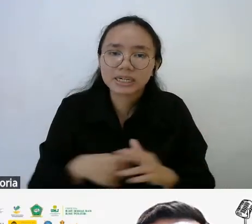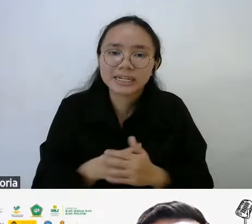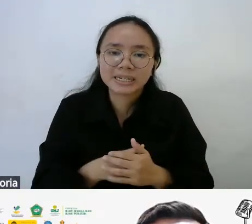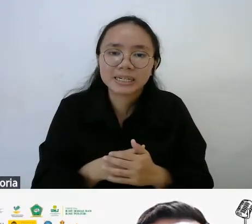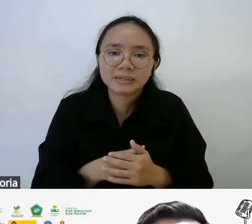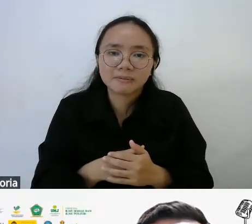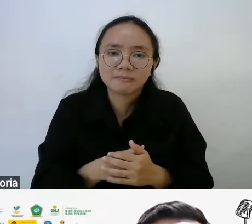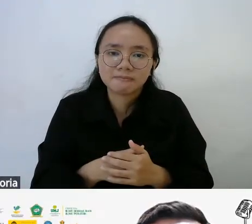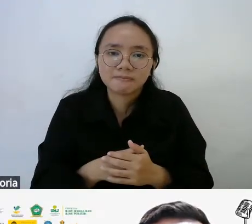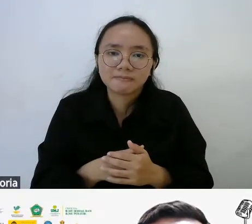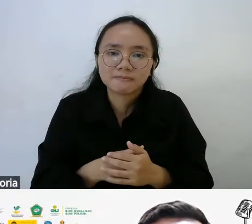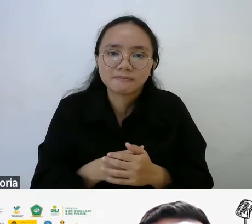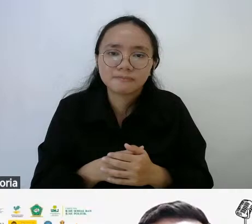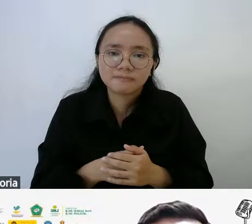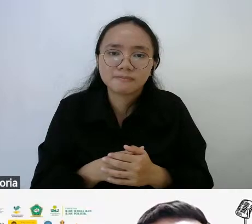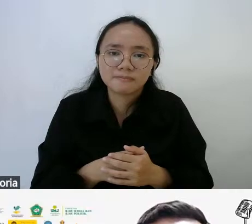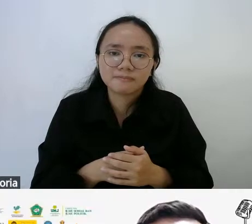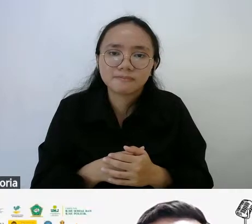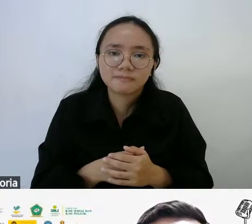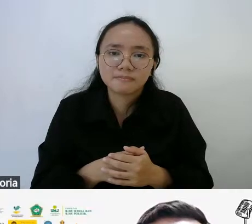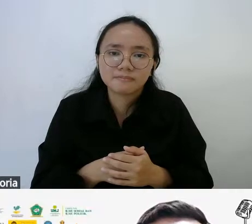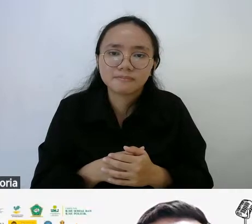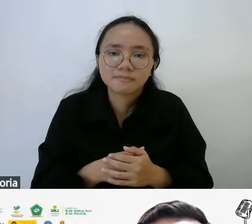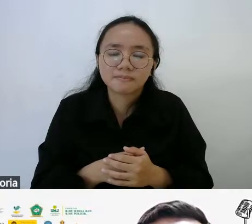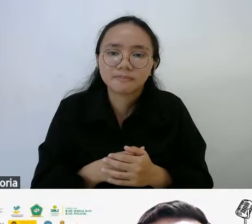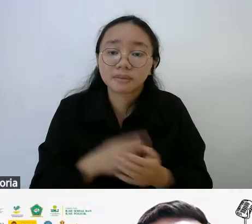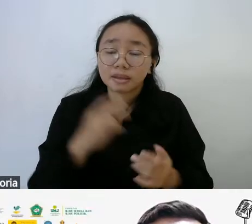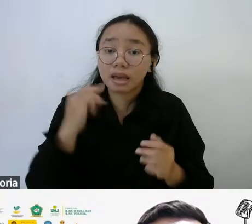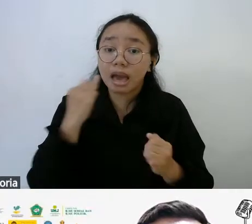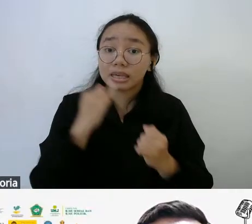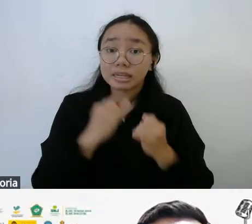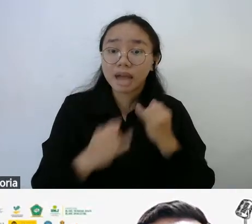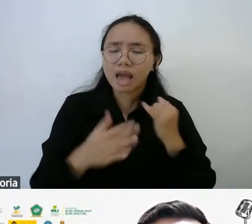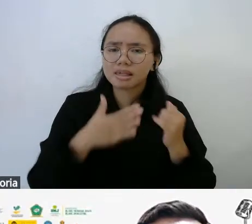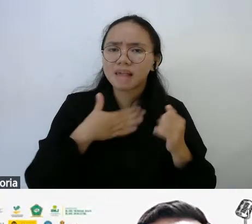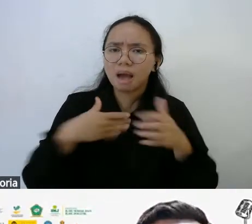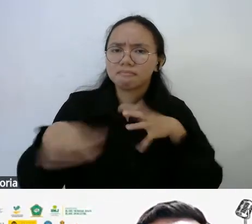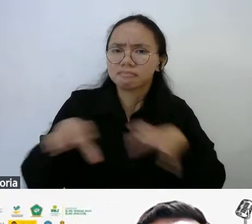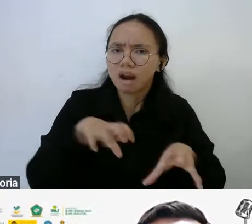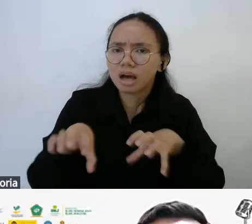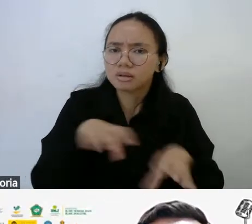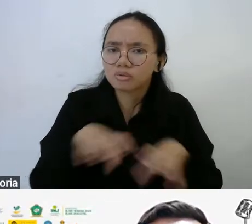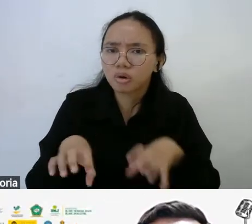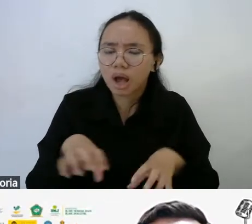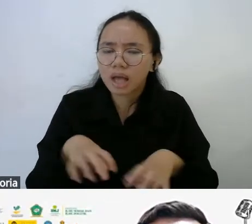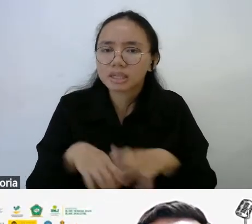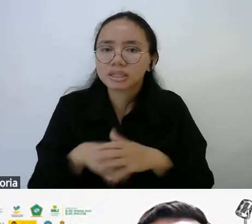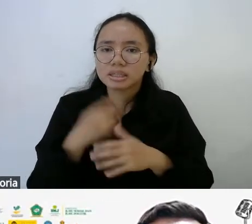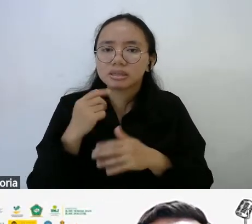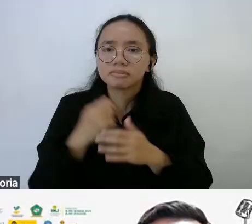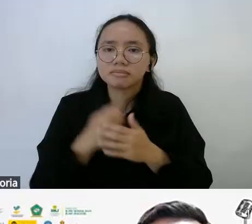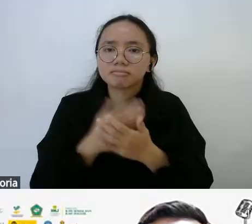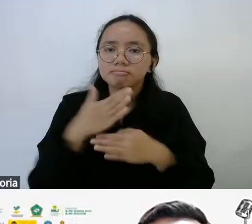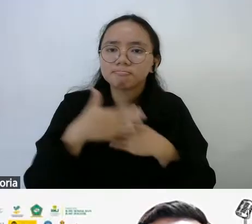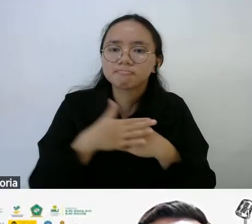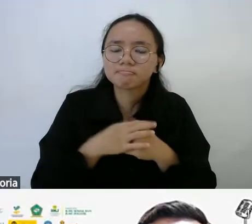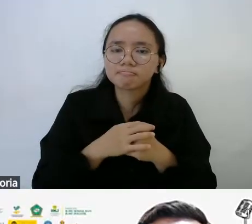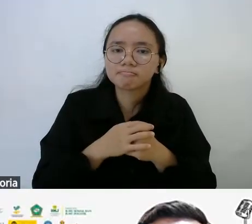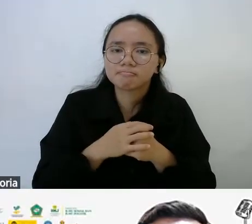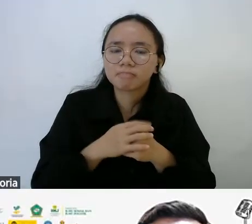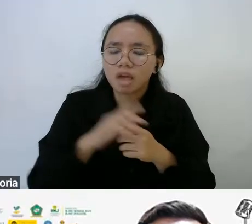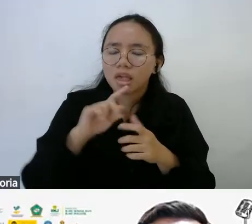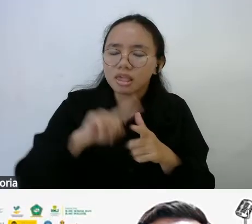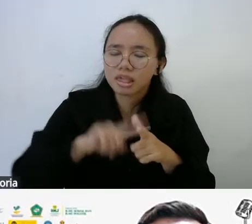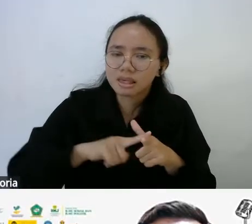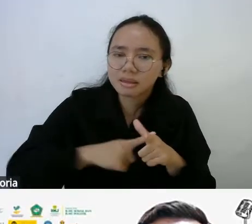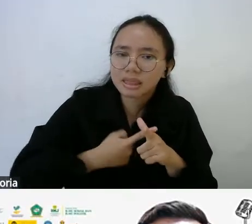every month into what opportunities there are, most of them free, what articles. I have a